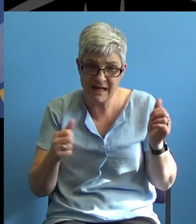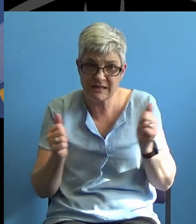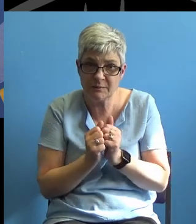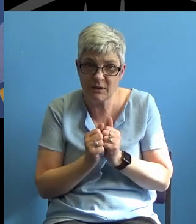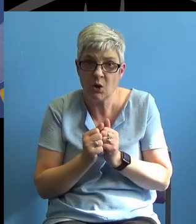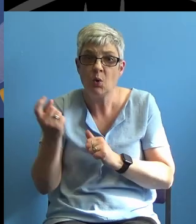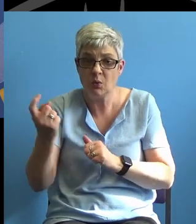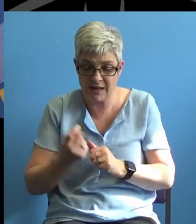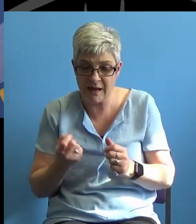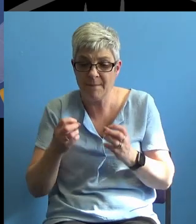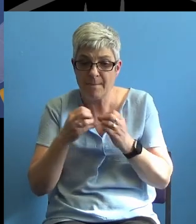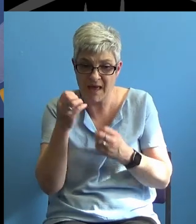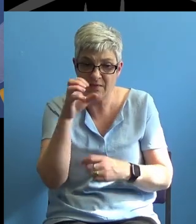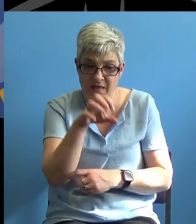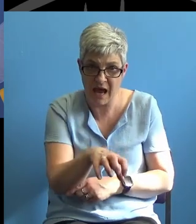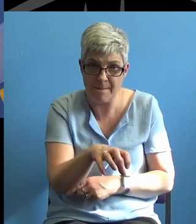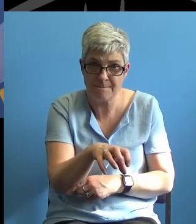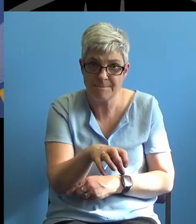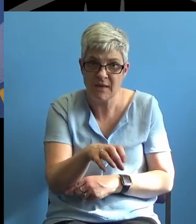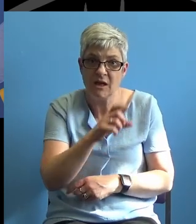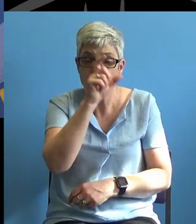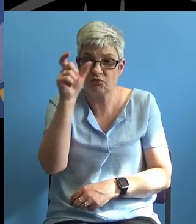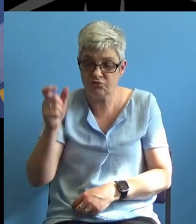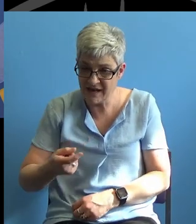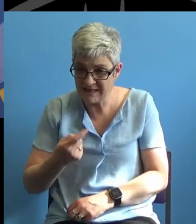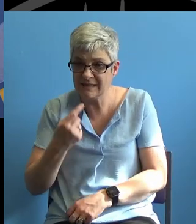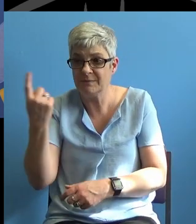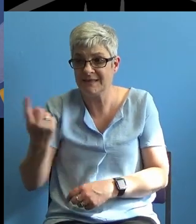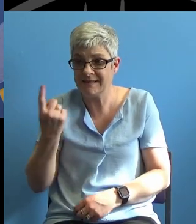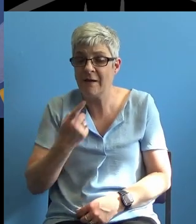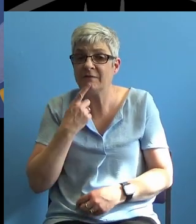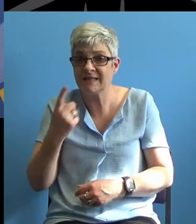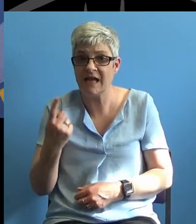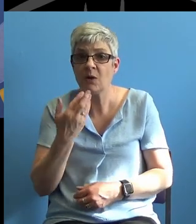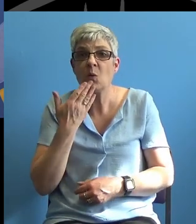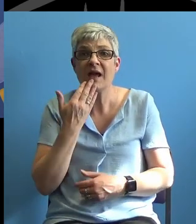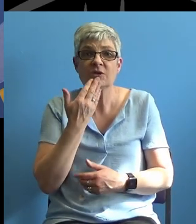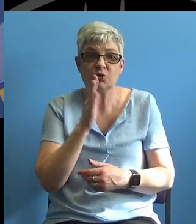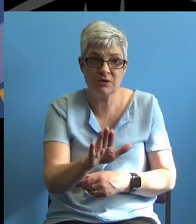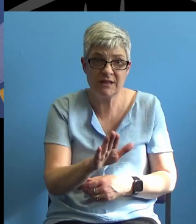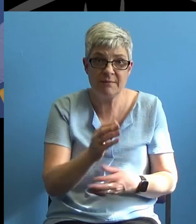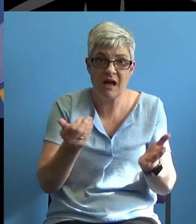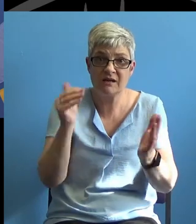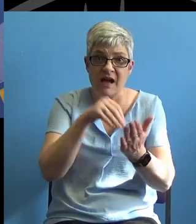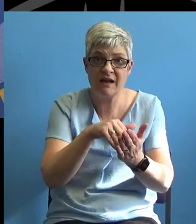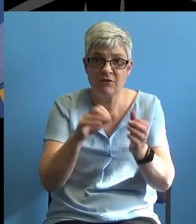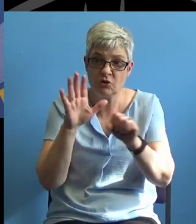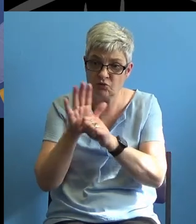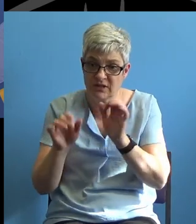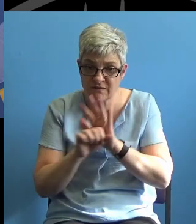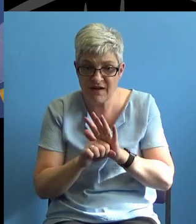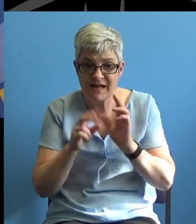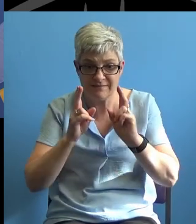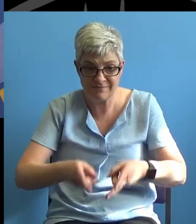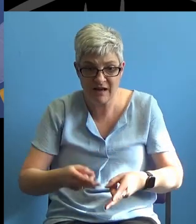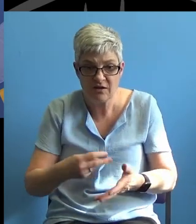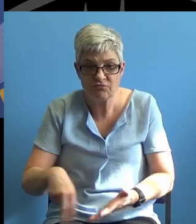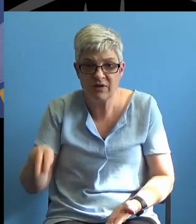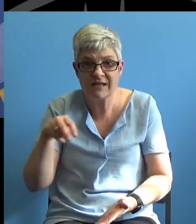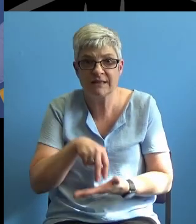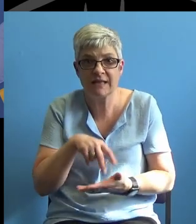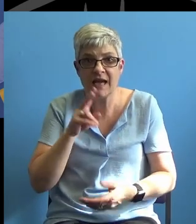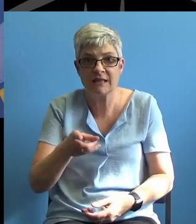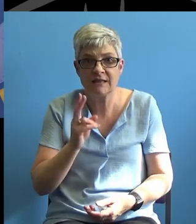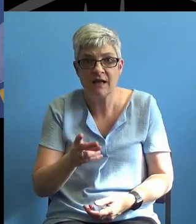came at Bethlehem. The Christ who himself said that he would, when he got to Jerusalem that time, be crucified and then rise again.